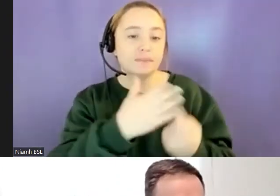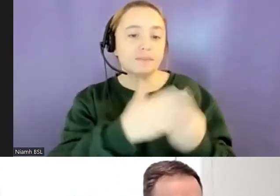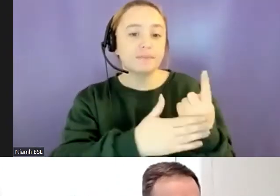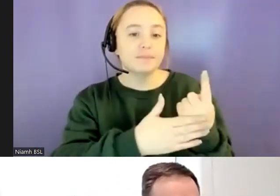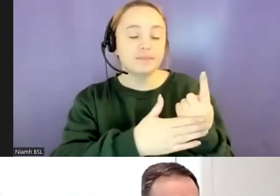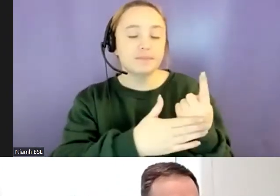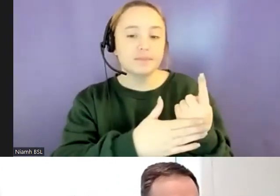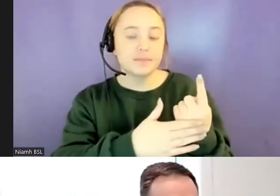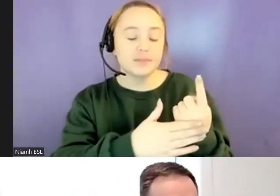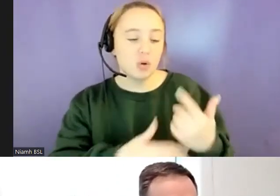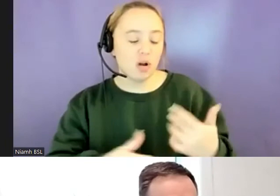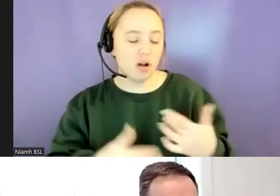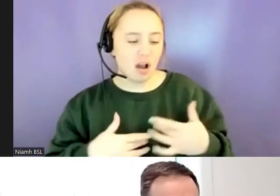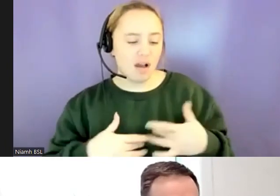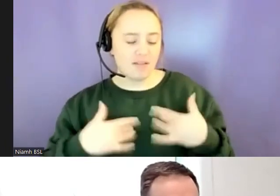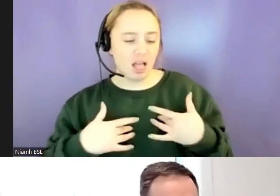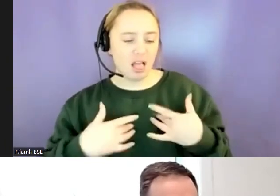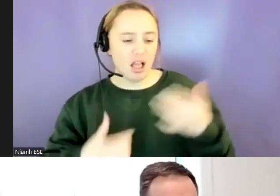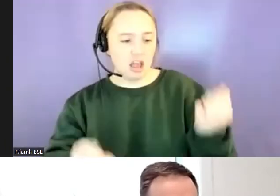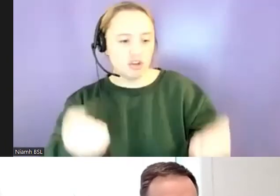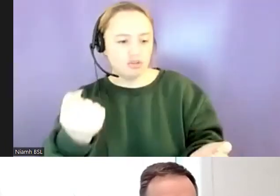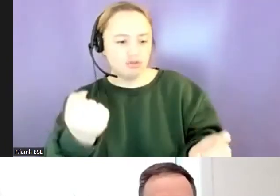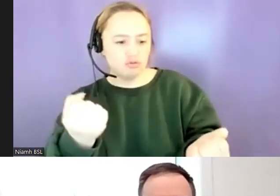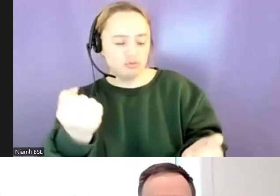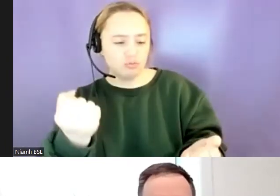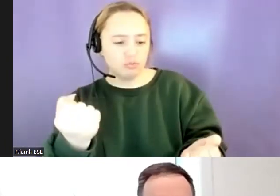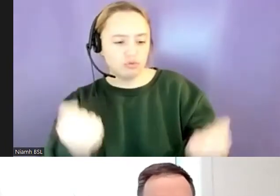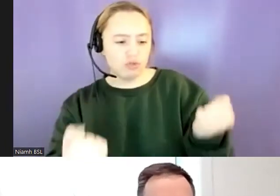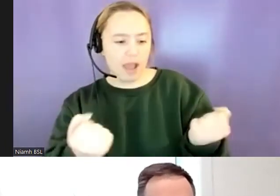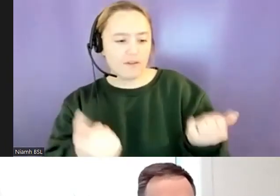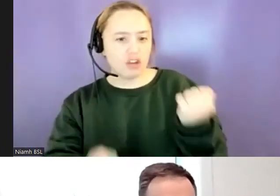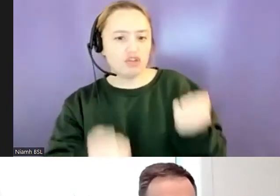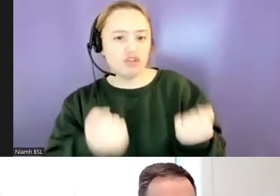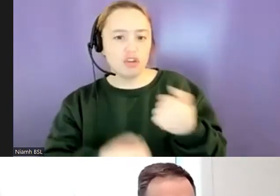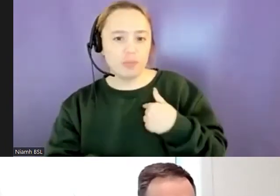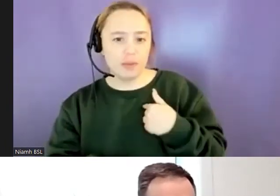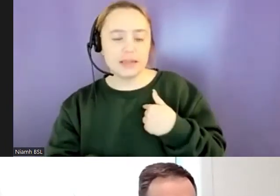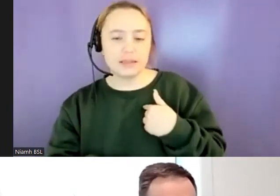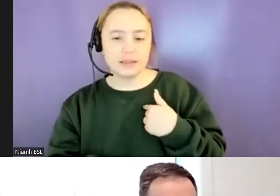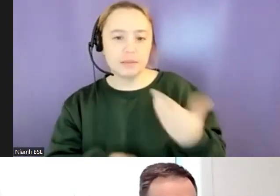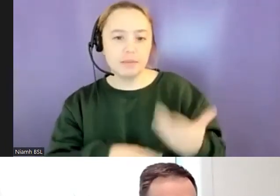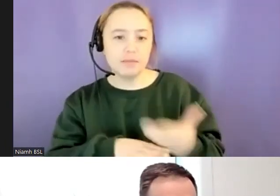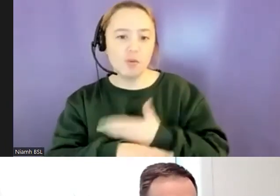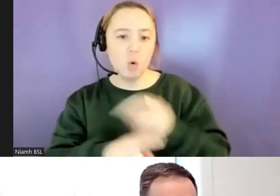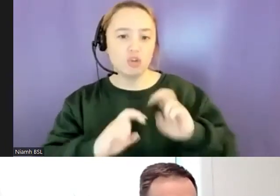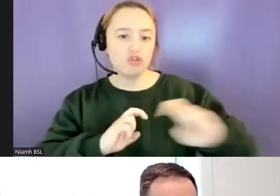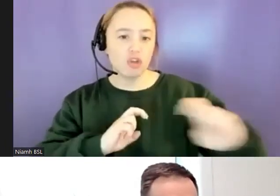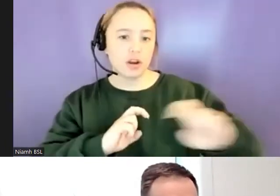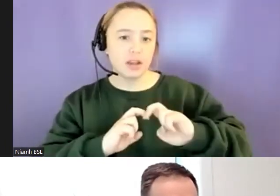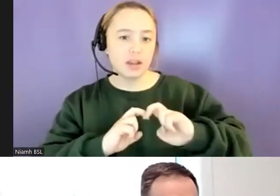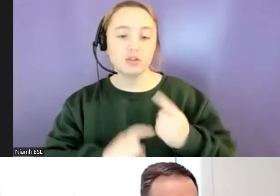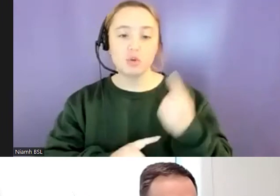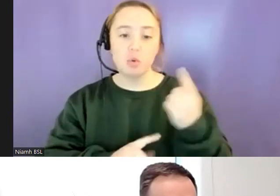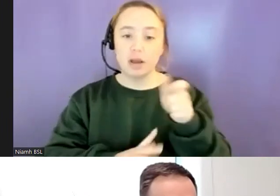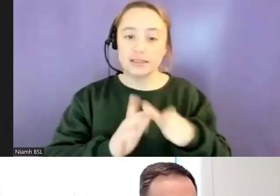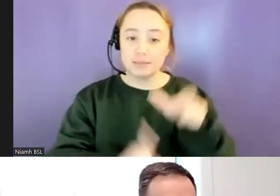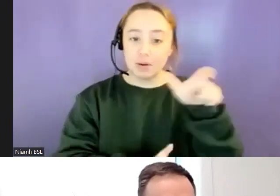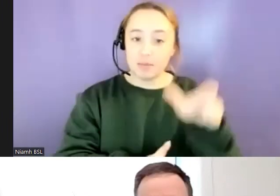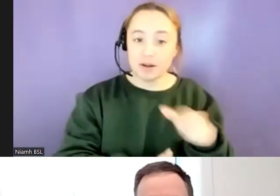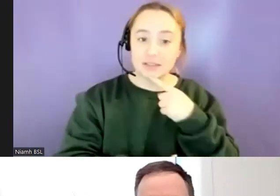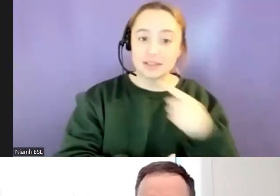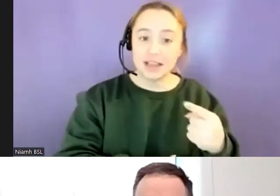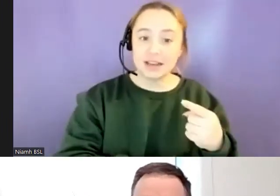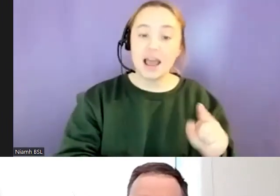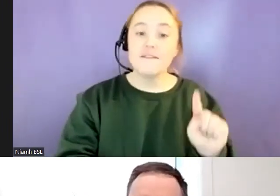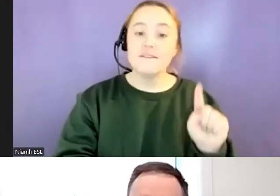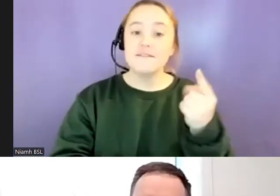felt that they had been judged in advance of making a journey. For example, there's one disabled person here who said that they had a first class